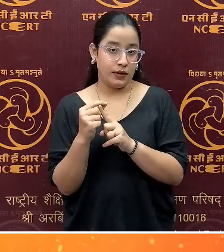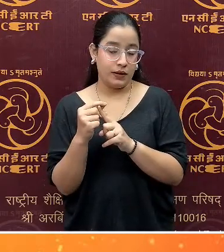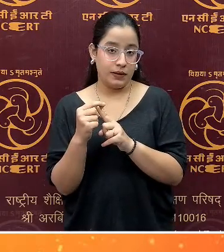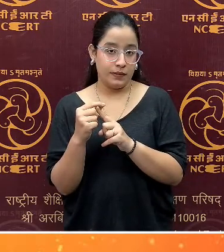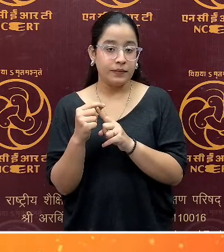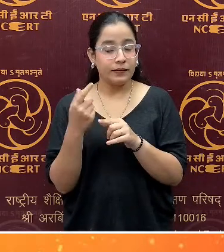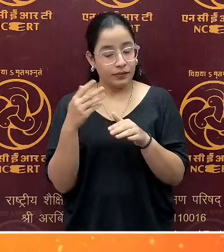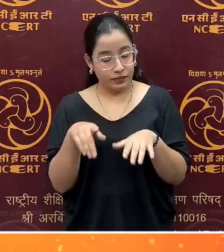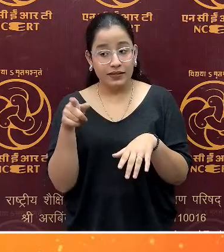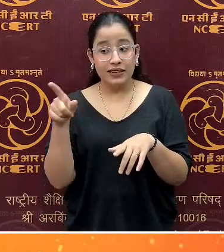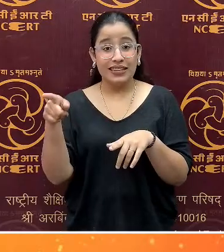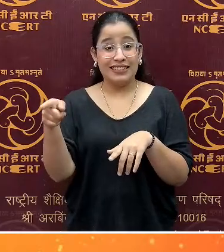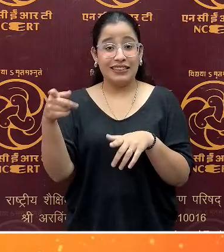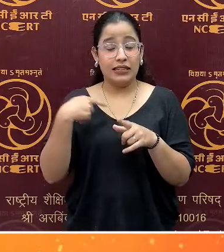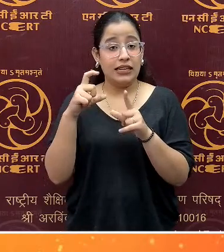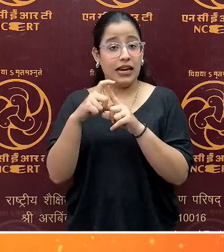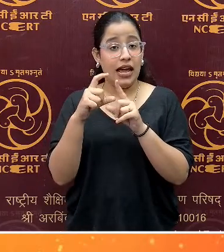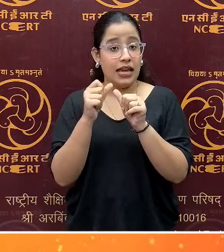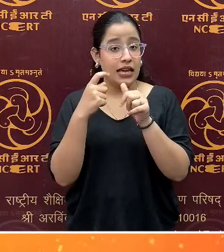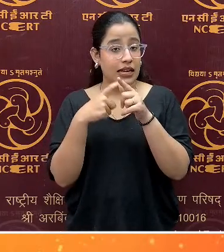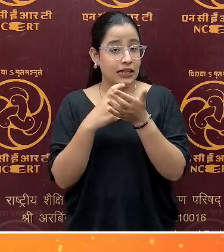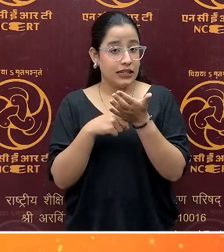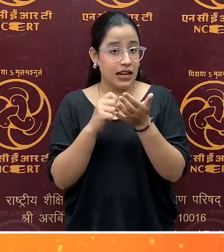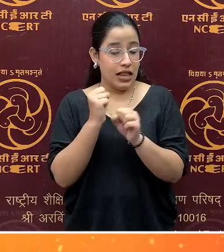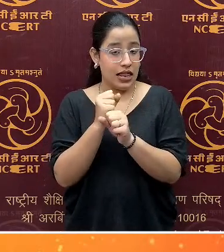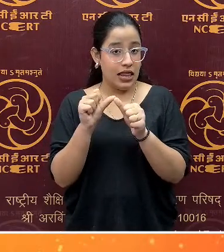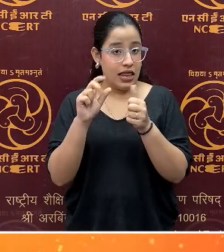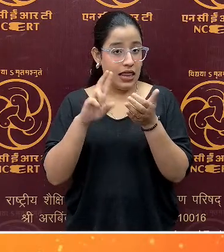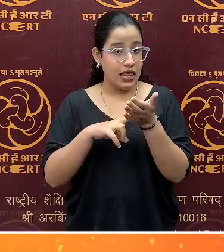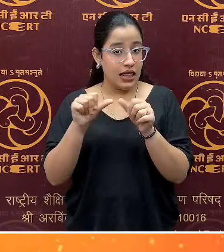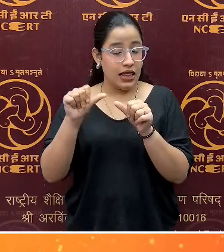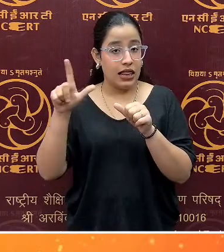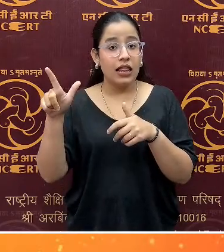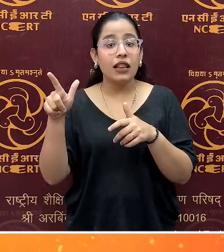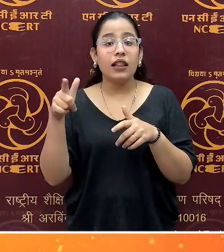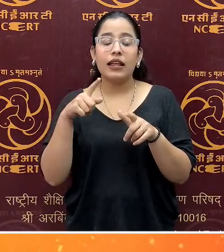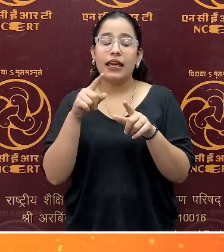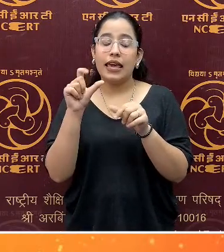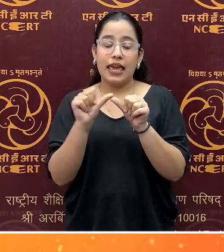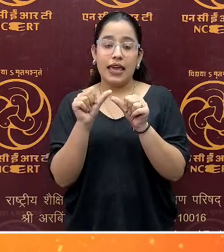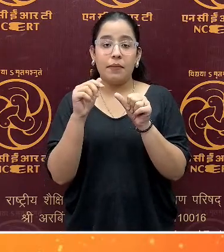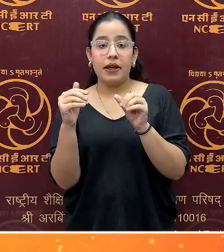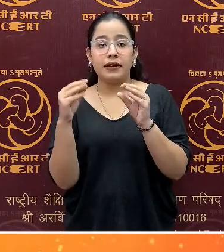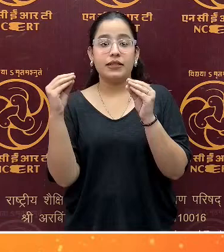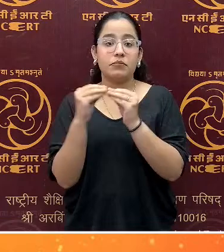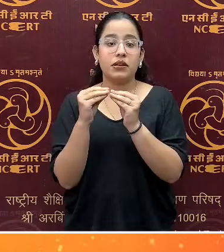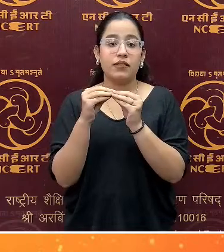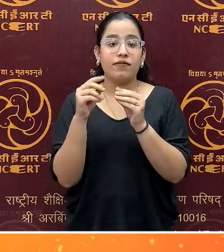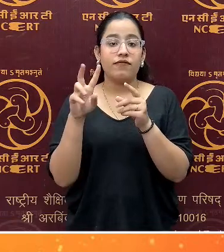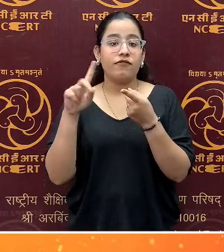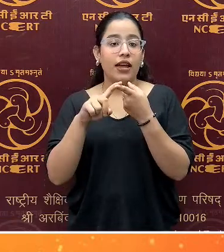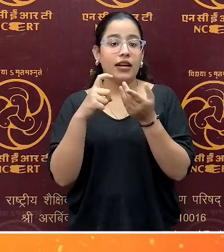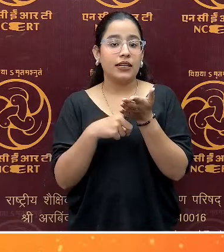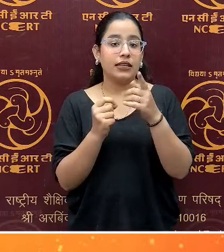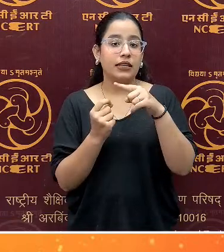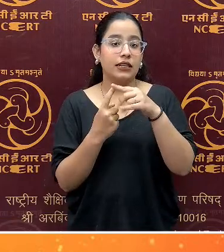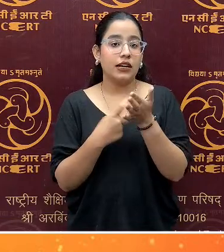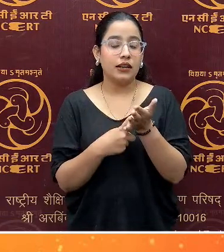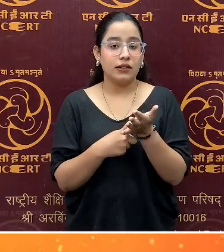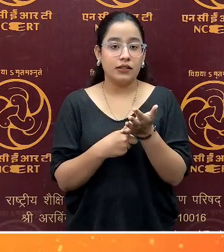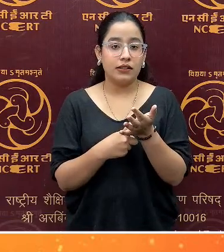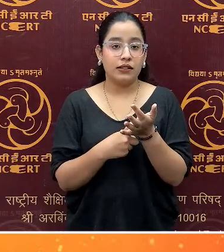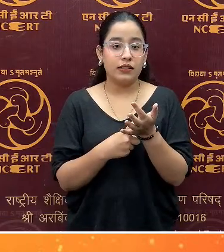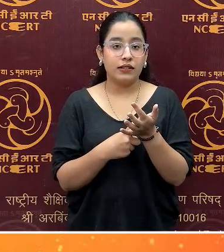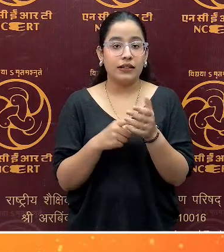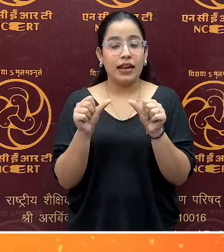diagonal is actually A minus B vector. That means we are able to express the two diagonals in